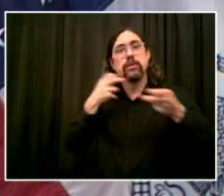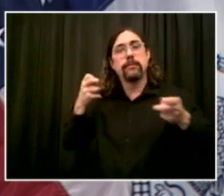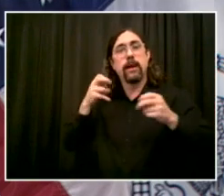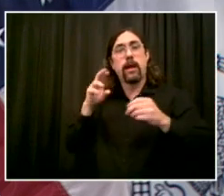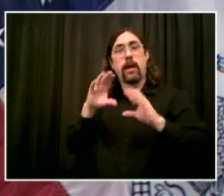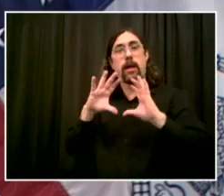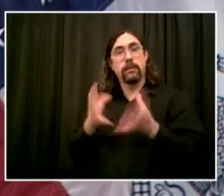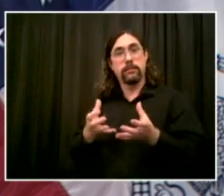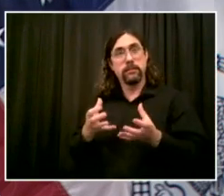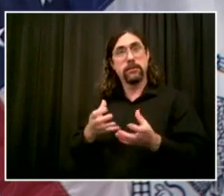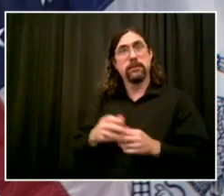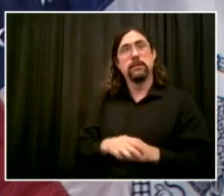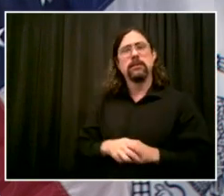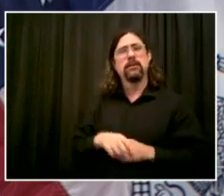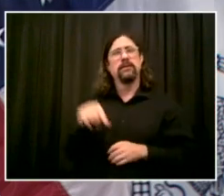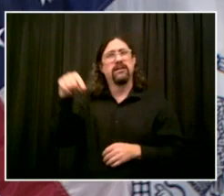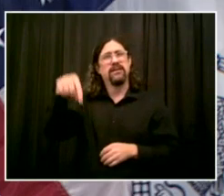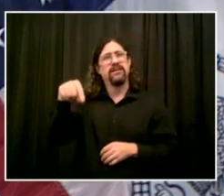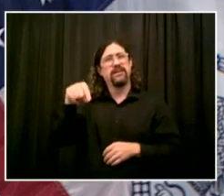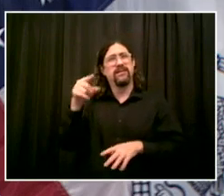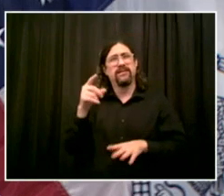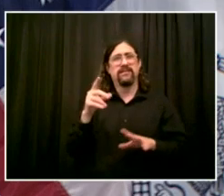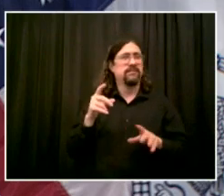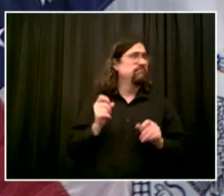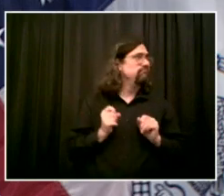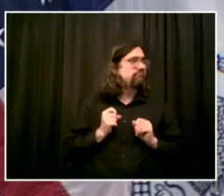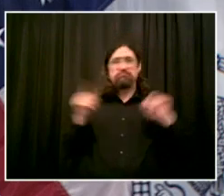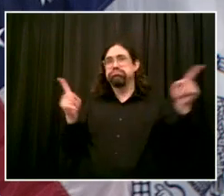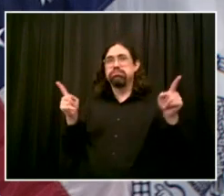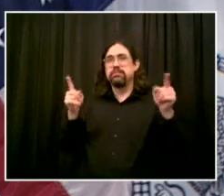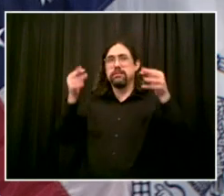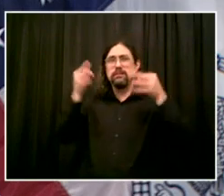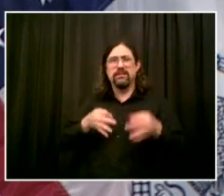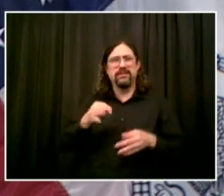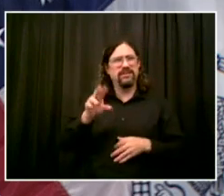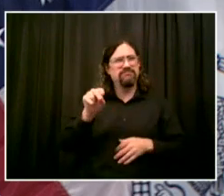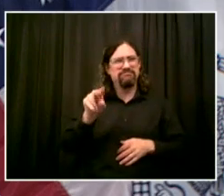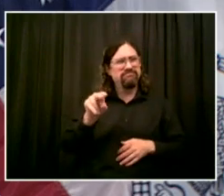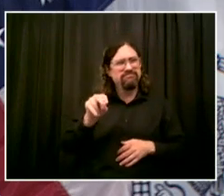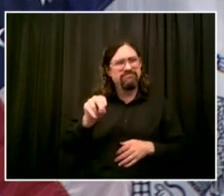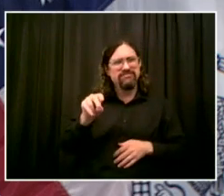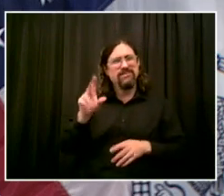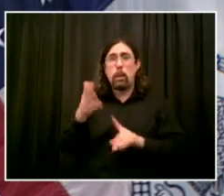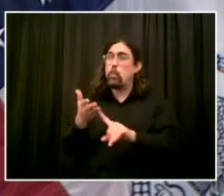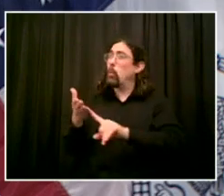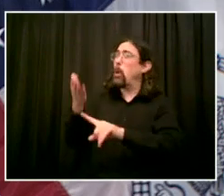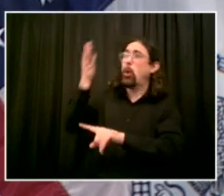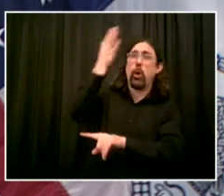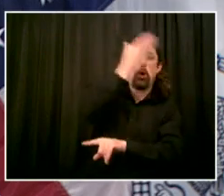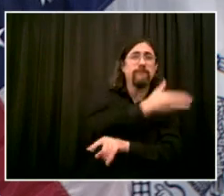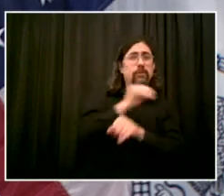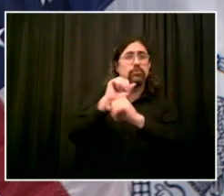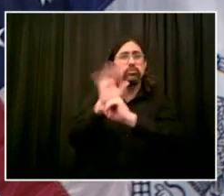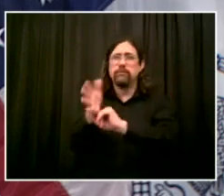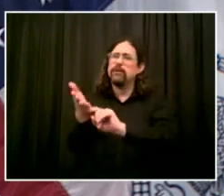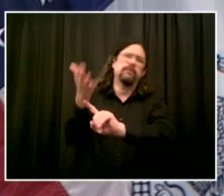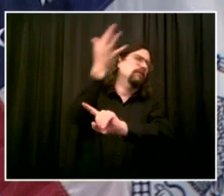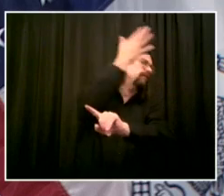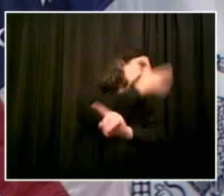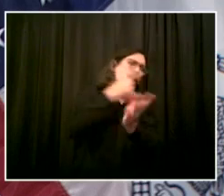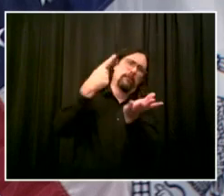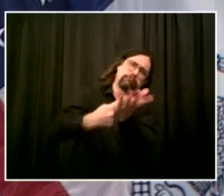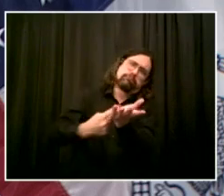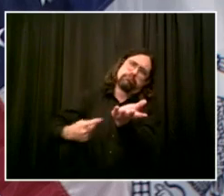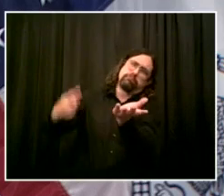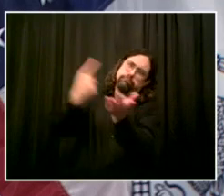for the people of the city just to understand a little more of the context of what you thought could be achieved going forward with a different